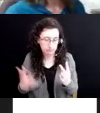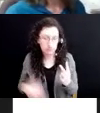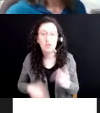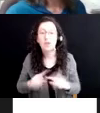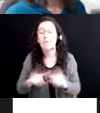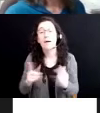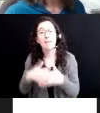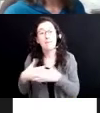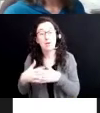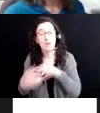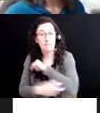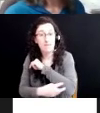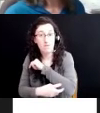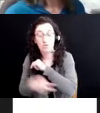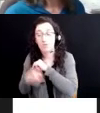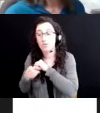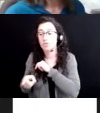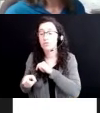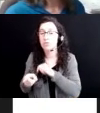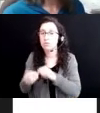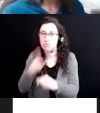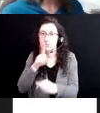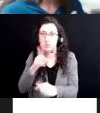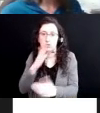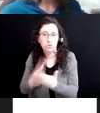are really great at creating